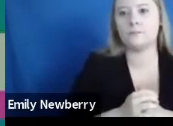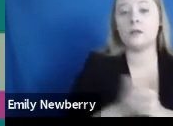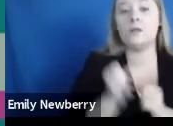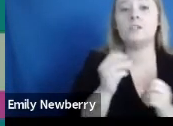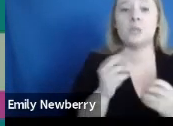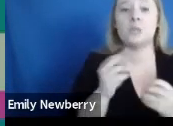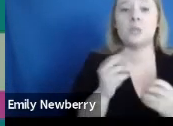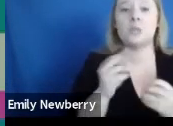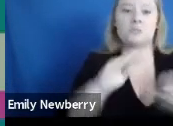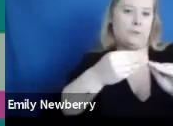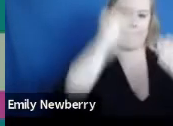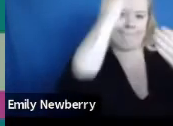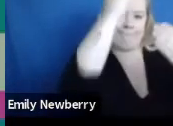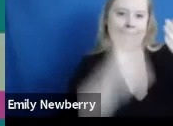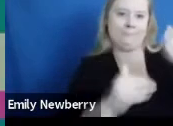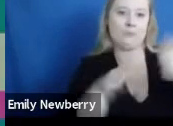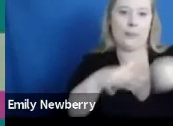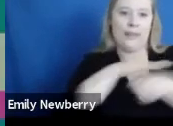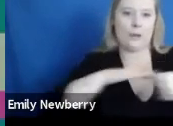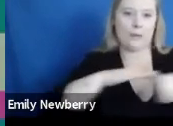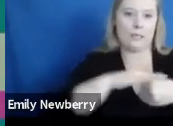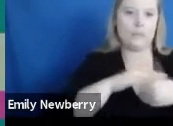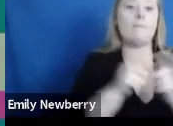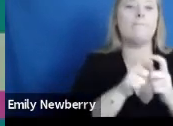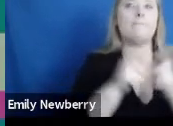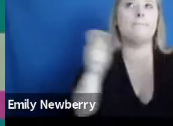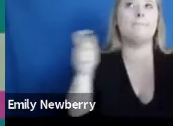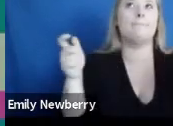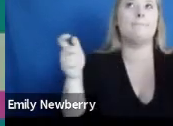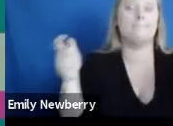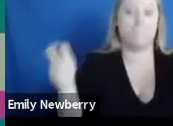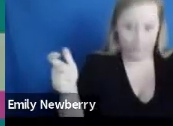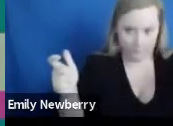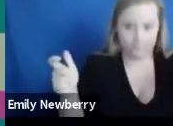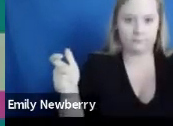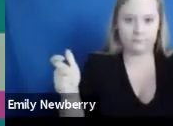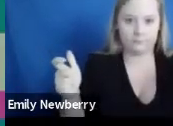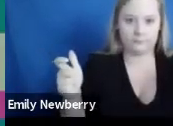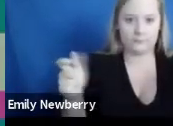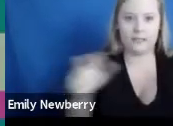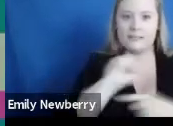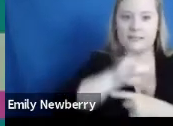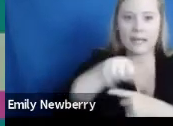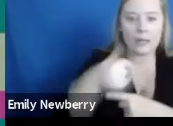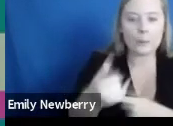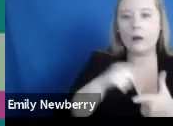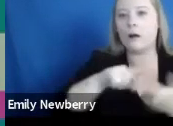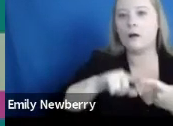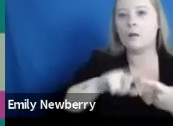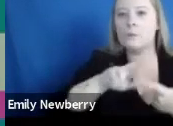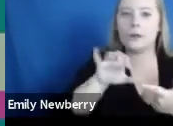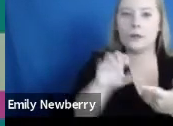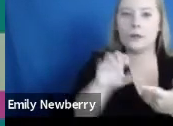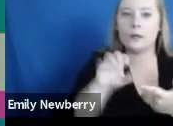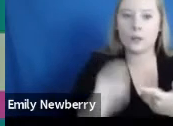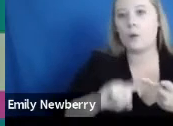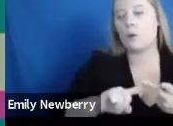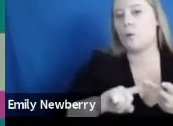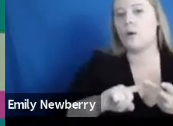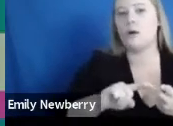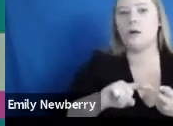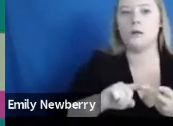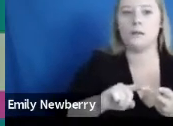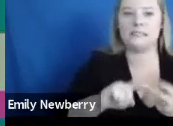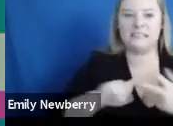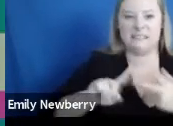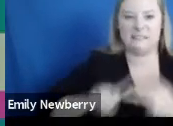figures. So the area is large. It consists of San Juan, Rio Arriba, Sandoval, and McKinley